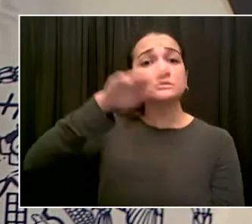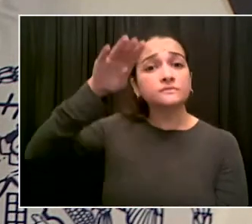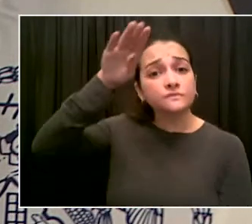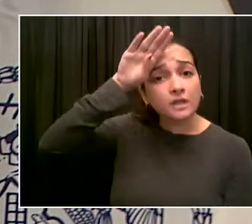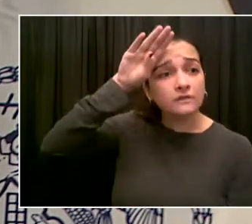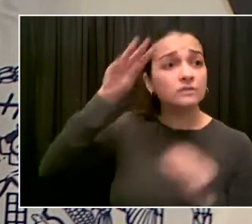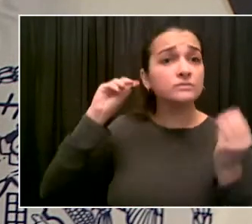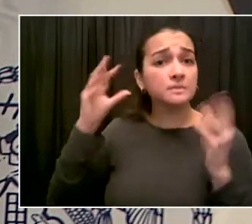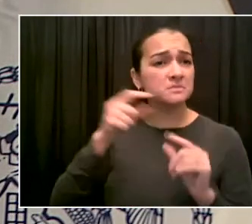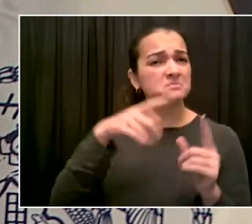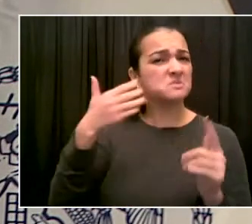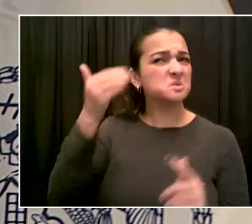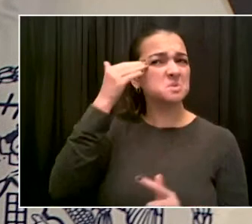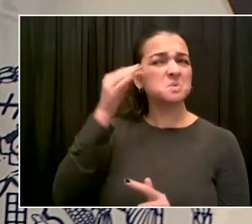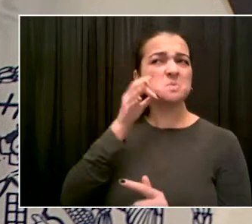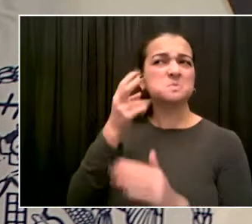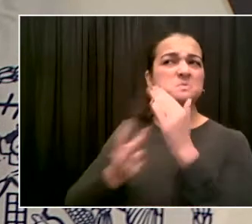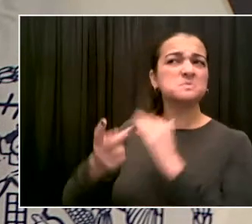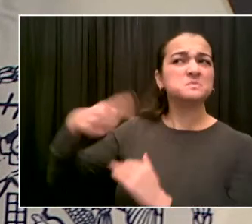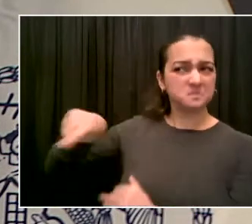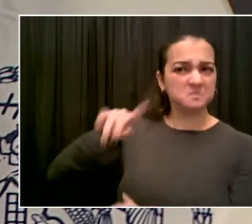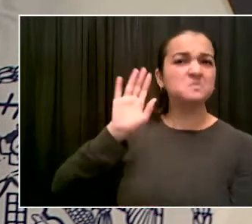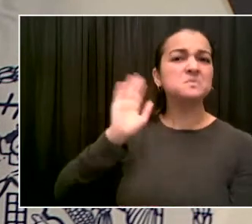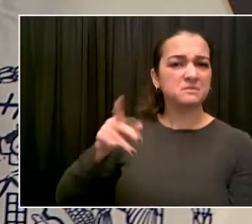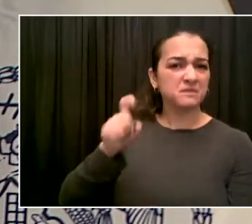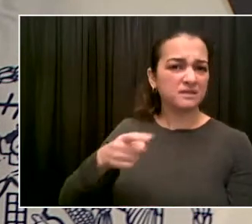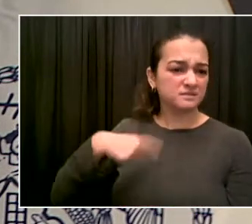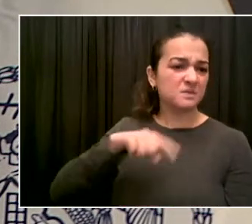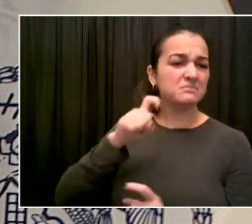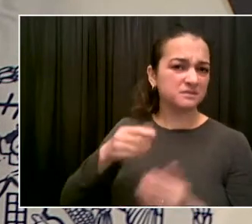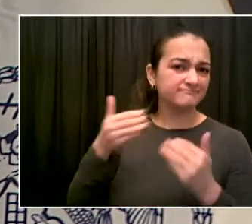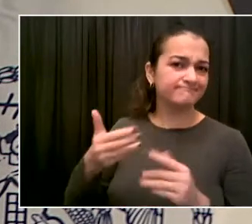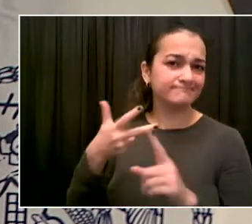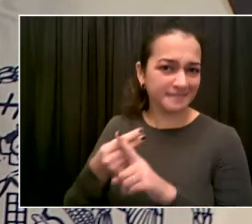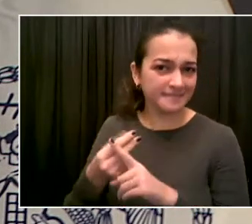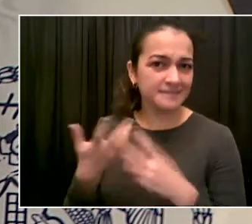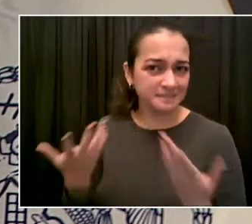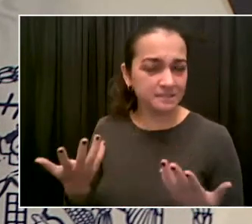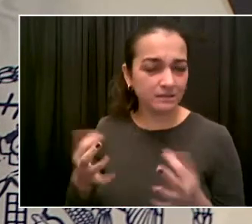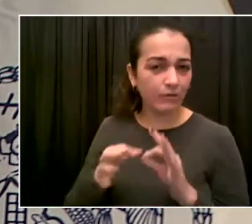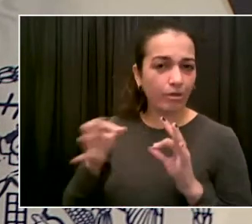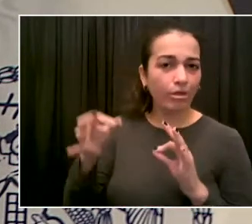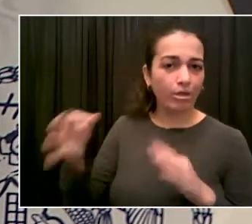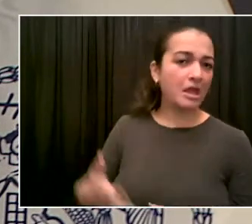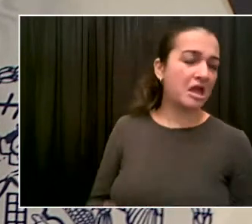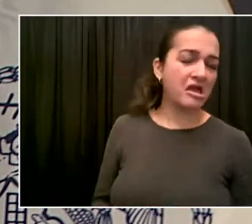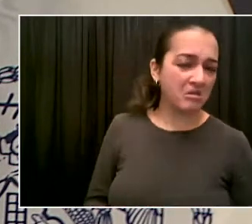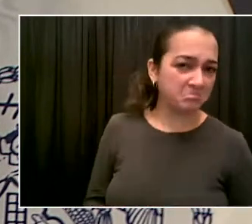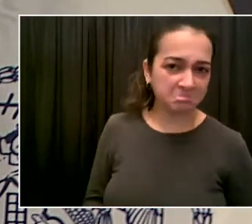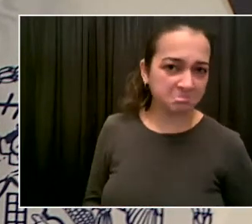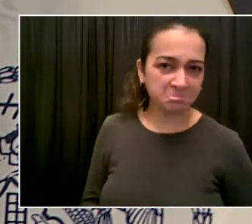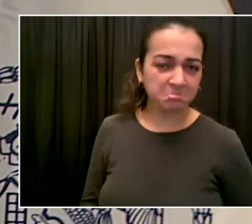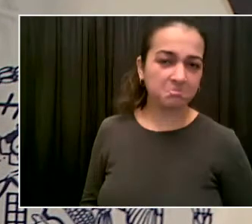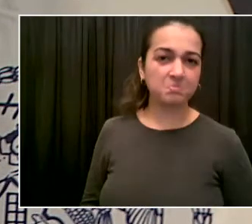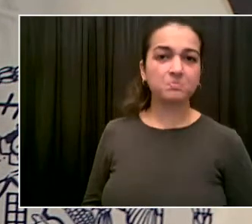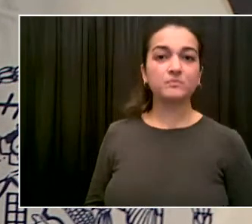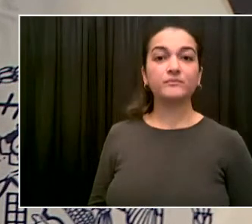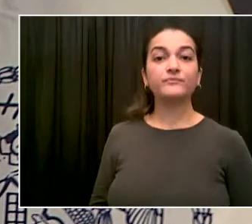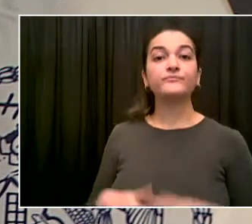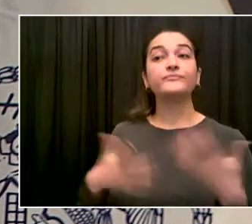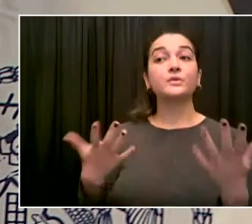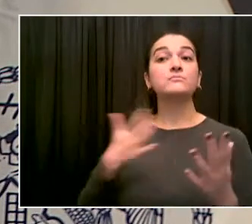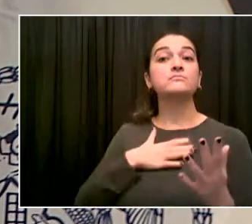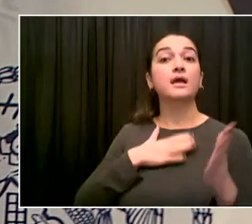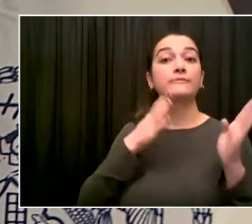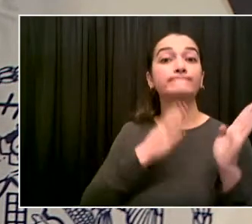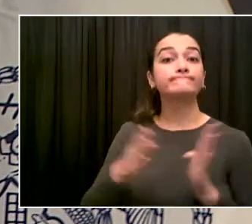quite clear this was the direction we're going in. And it's the right thing to do. So I would argue, in fact, people